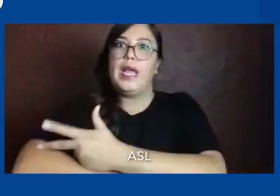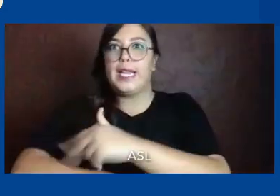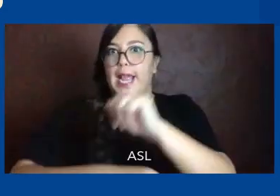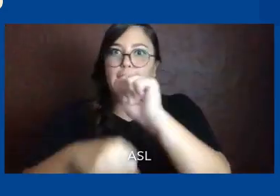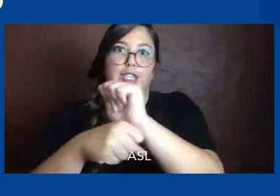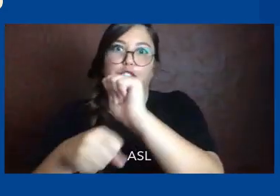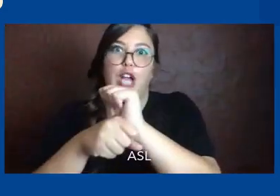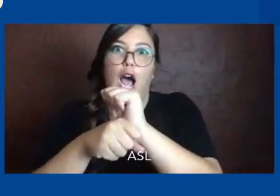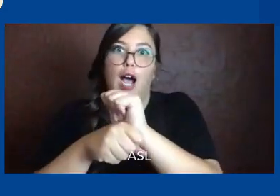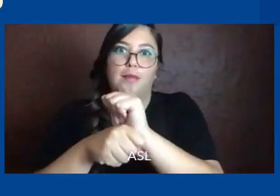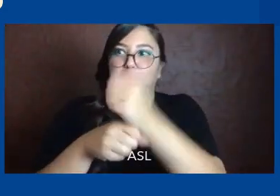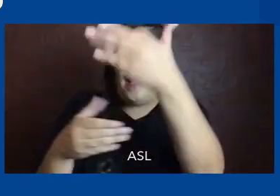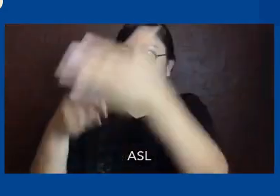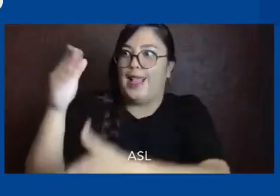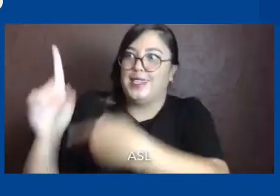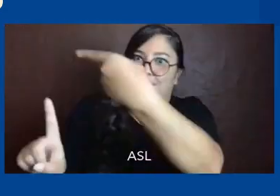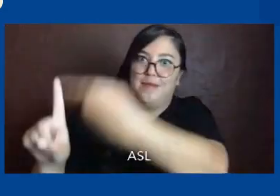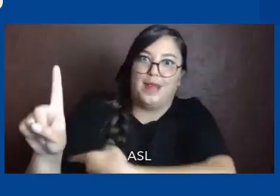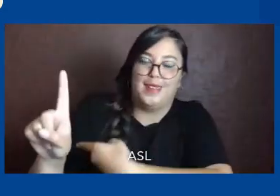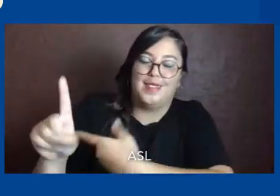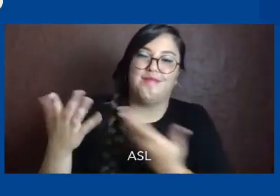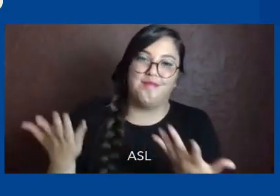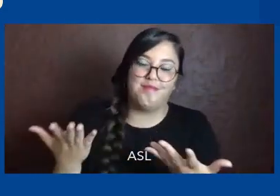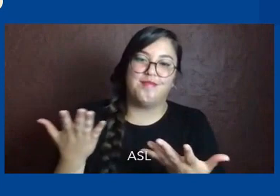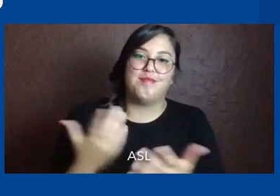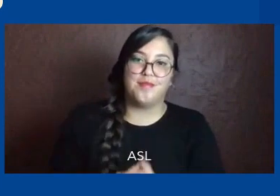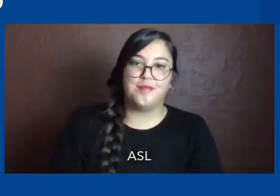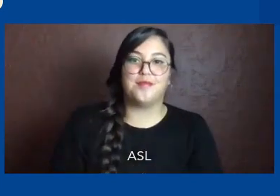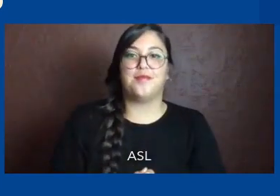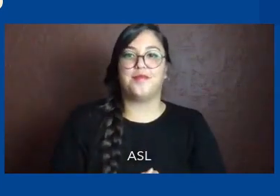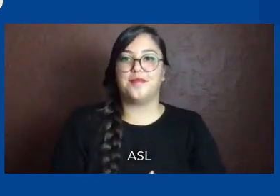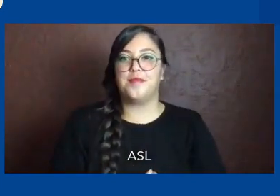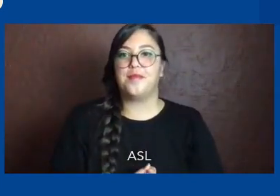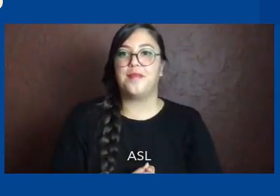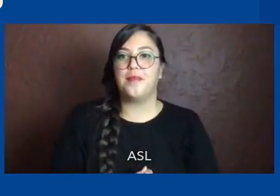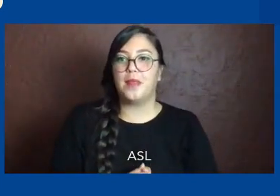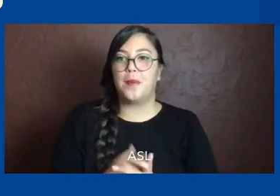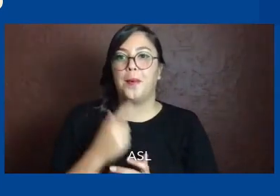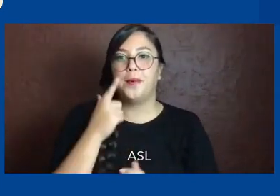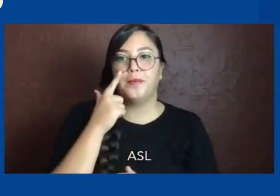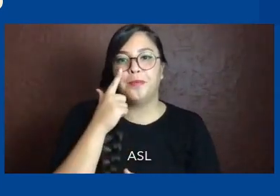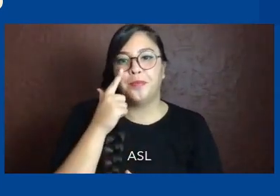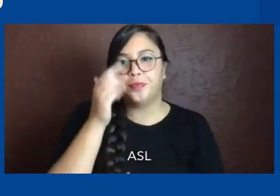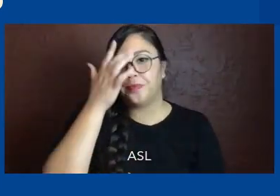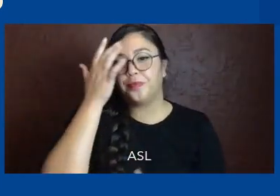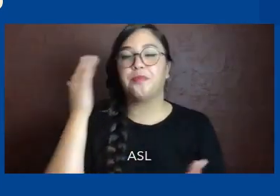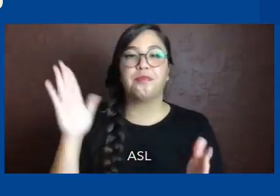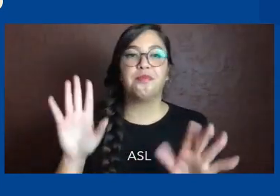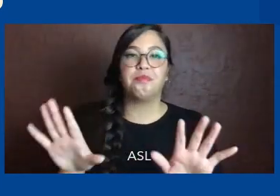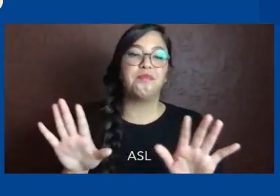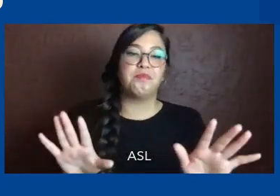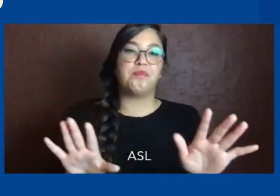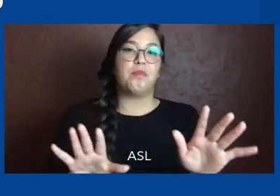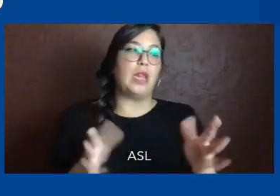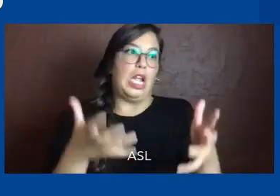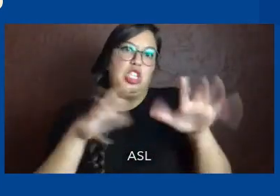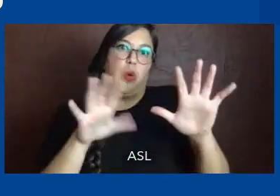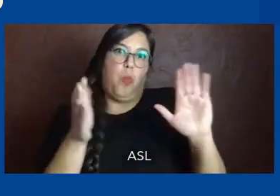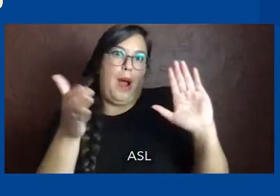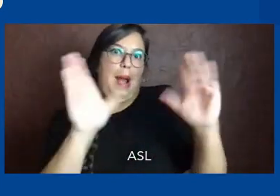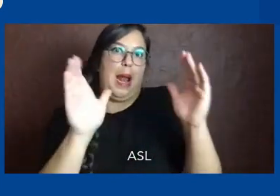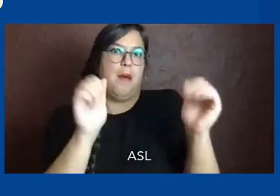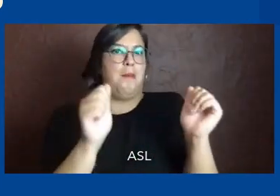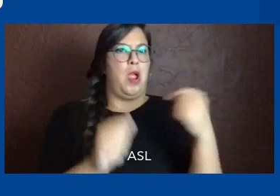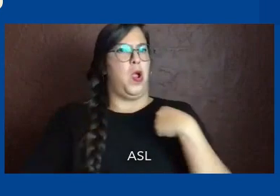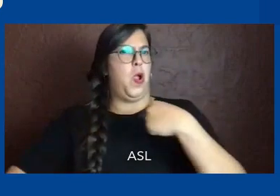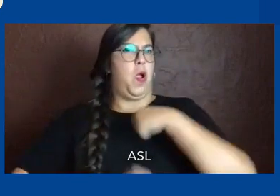like a little teeny bit, I'm not going to try to say that we're like professional athletes, we're not, but it's a little